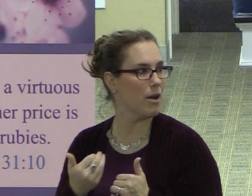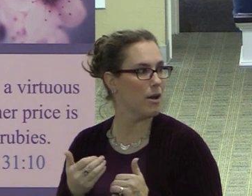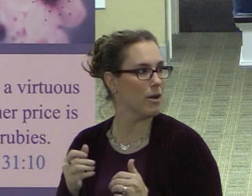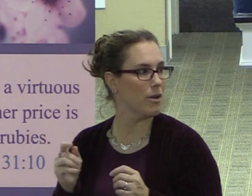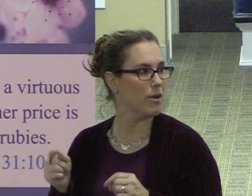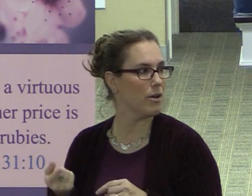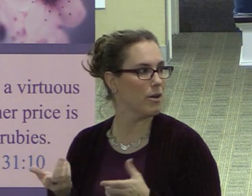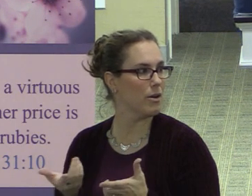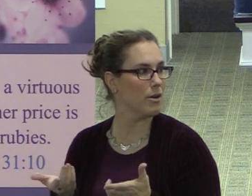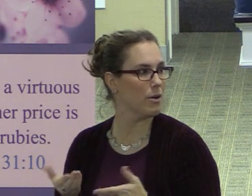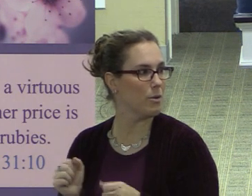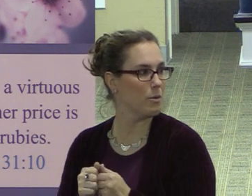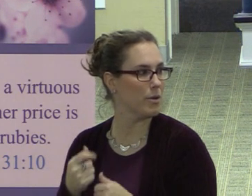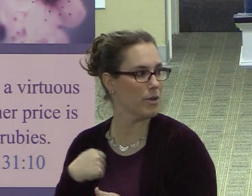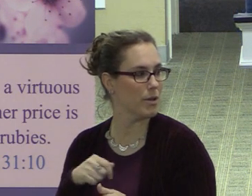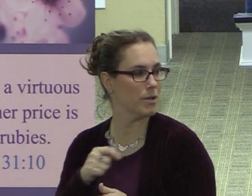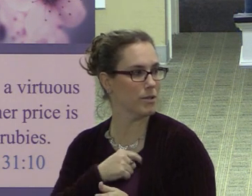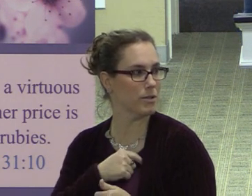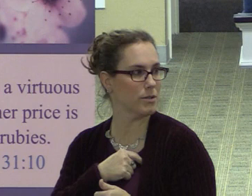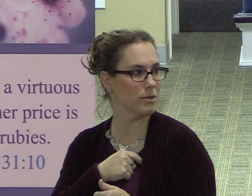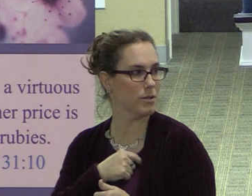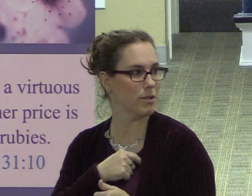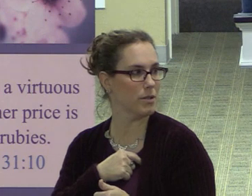are they still here with us?